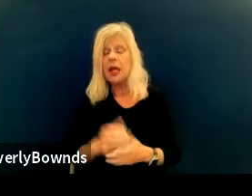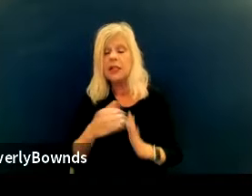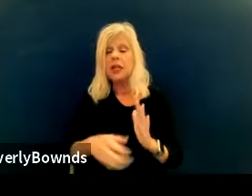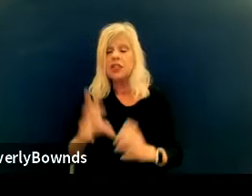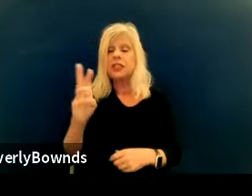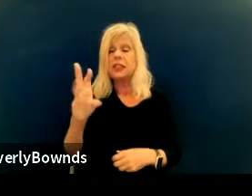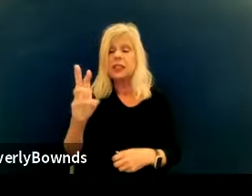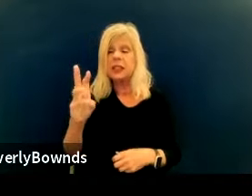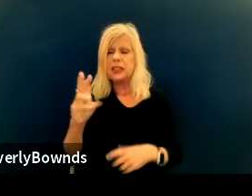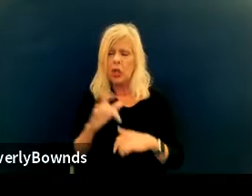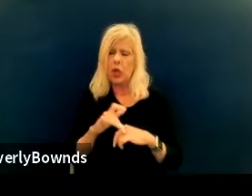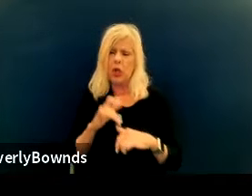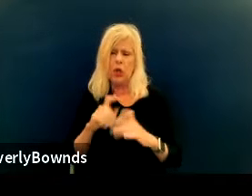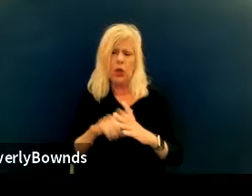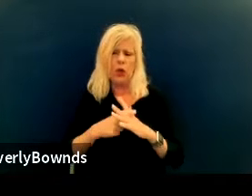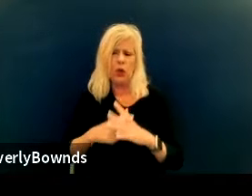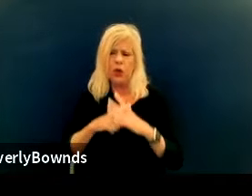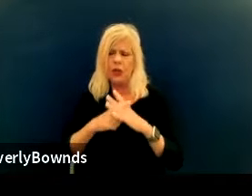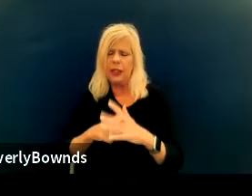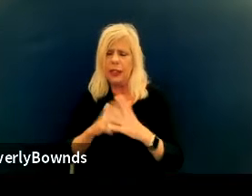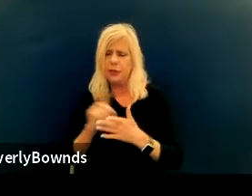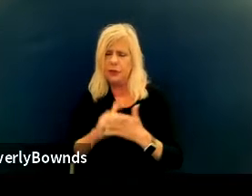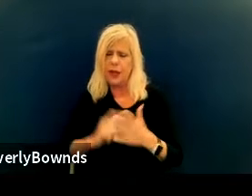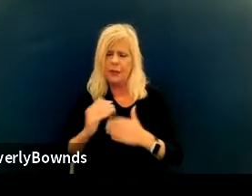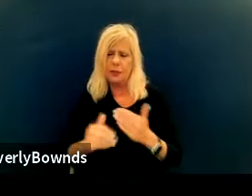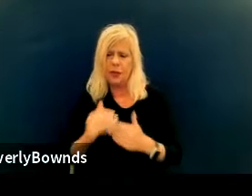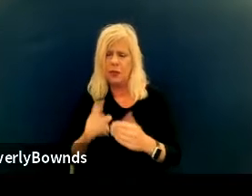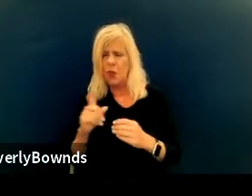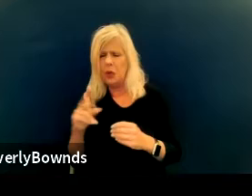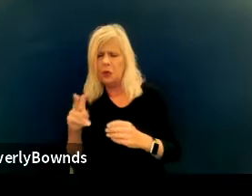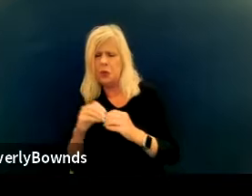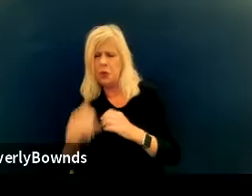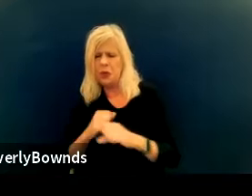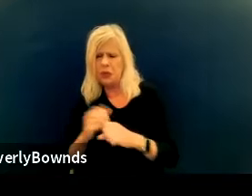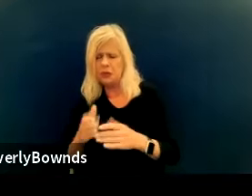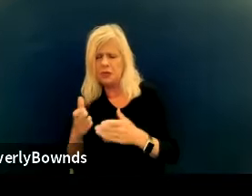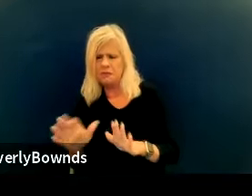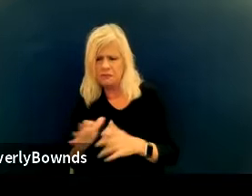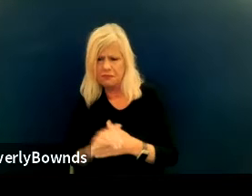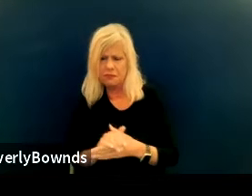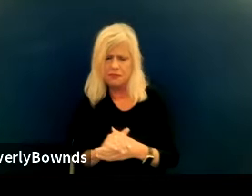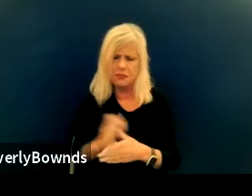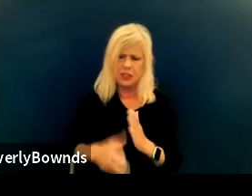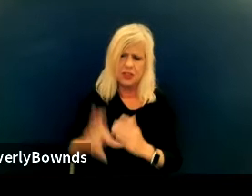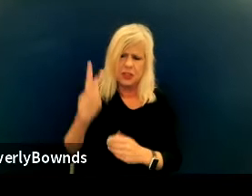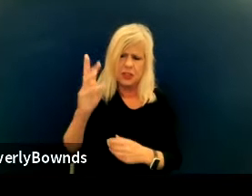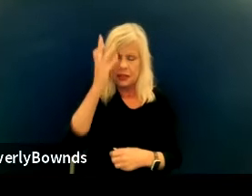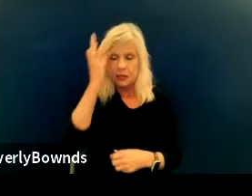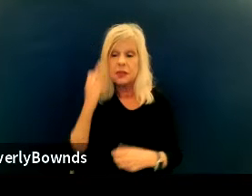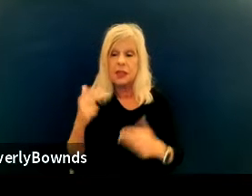pretty early in the balloting and the drafting process. It's going to be another couple of years. Next slide.